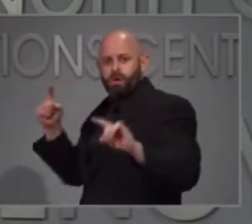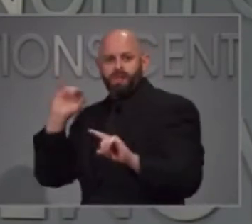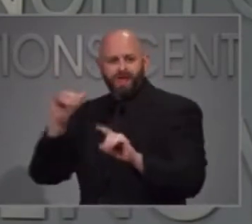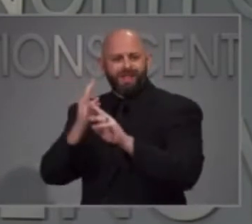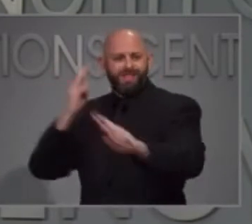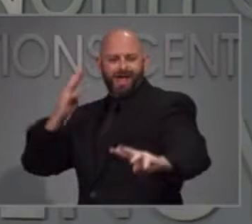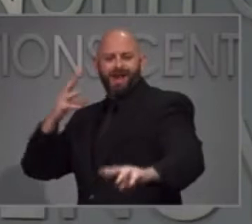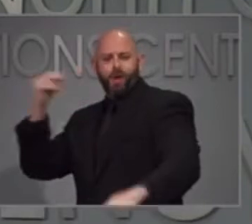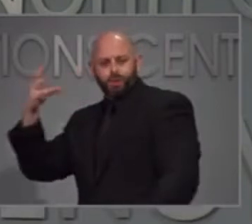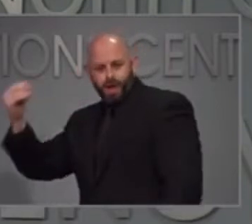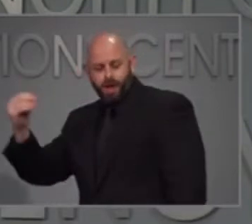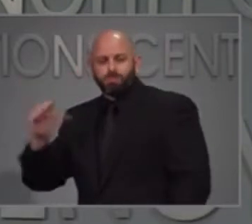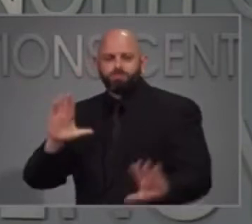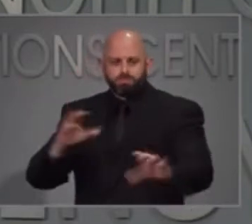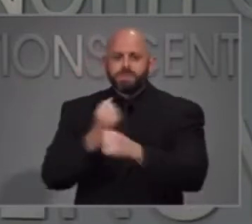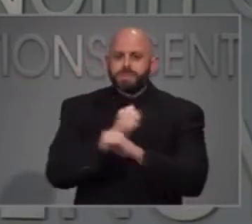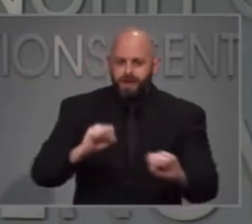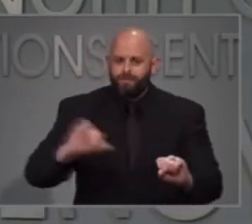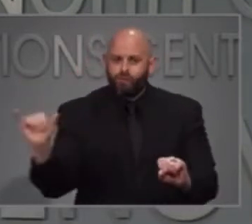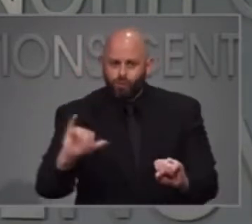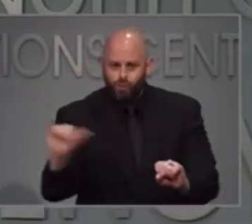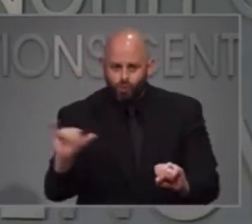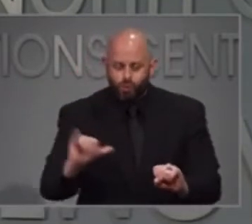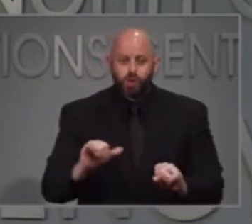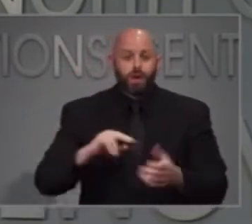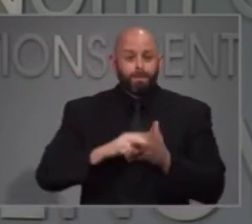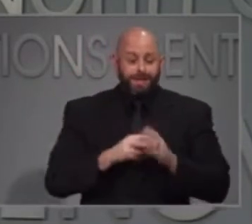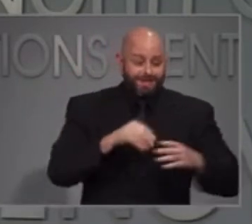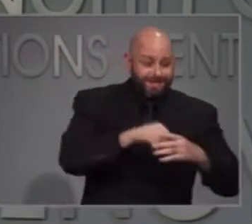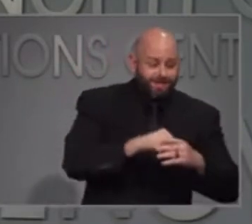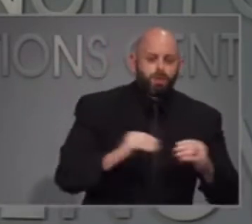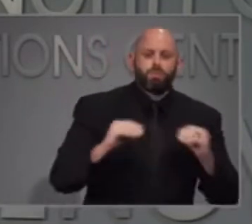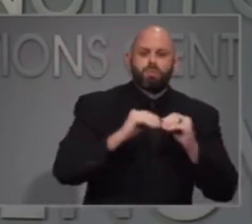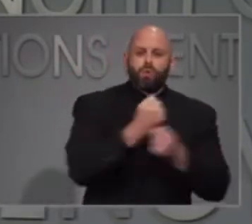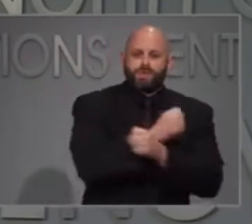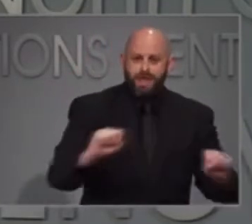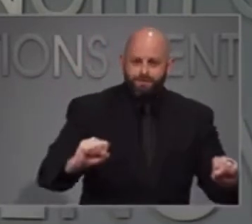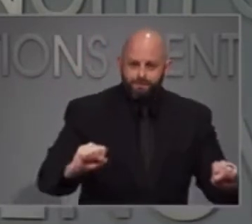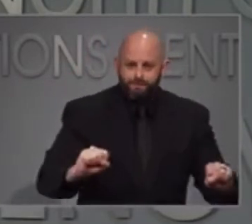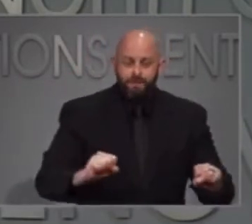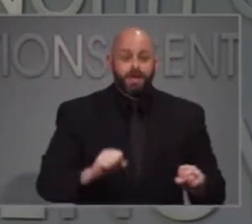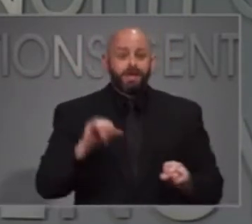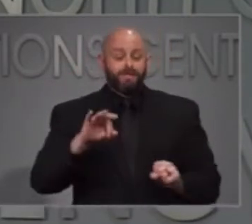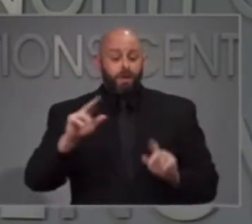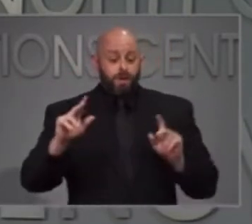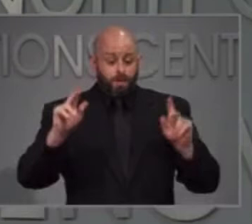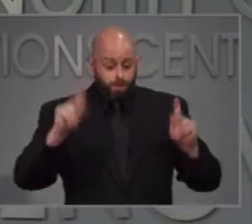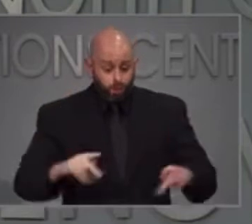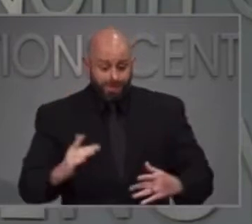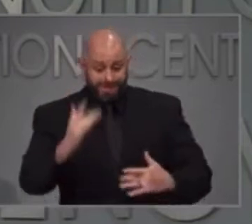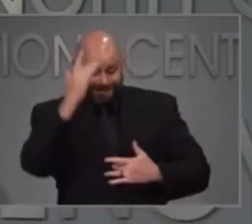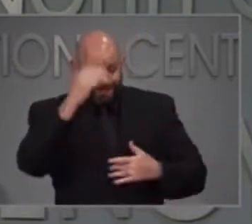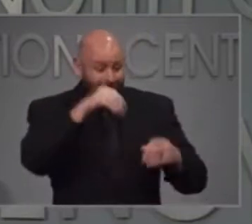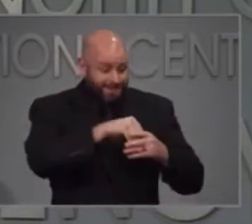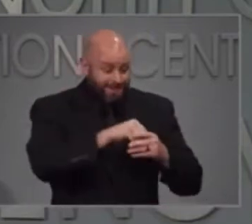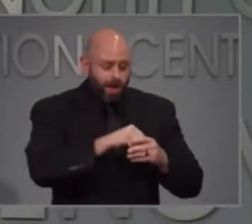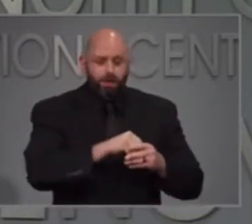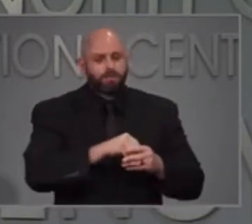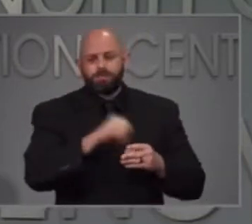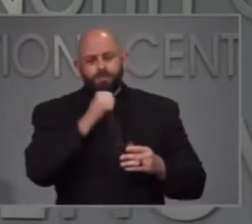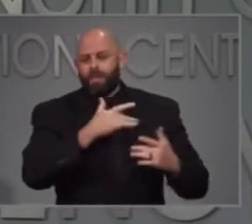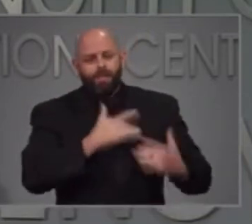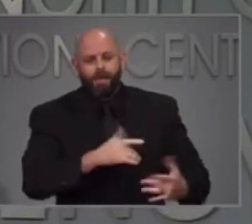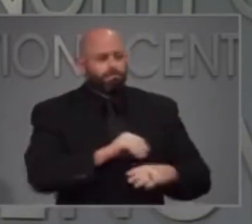to stand in line with markings 6 feet apart, so people will not only be socially